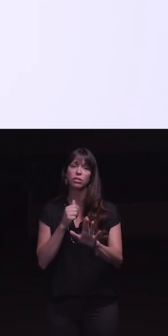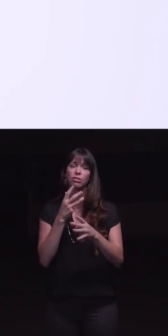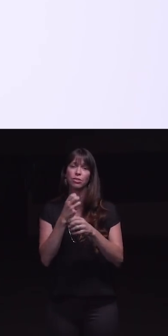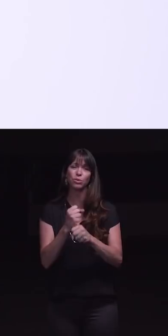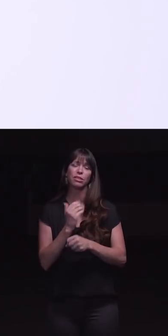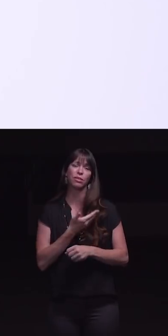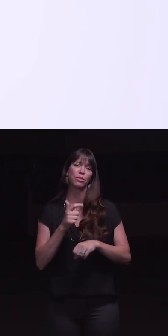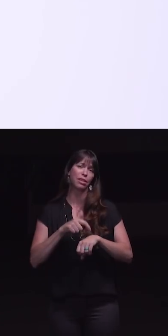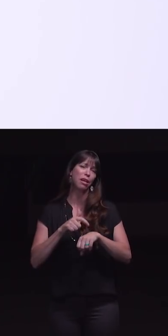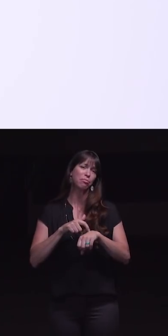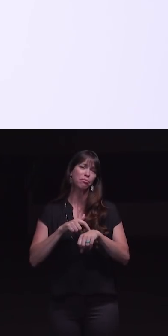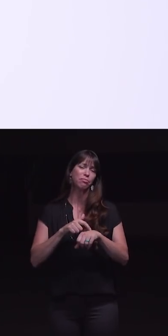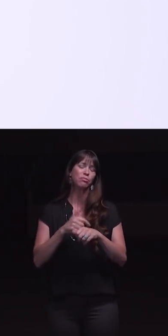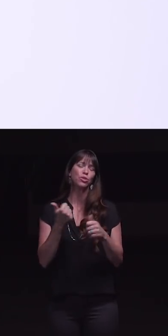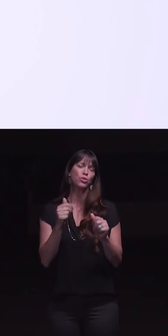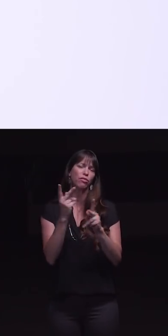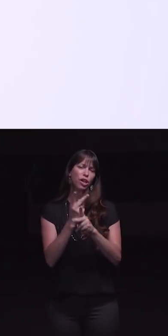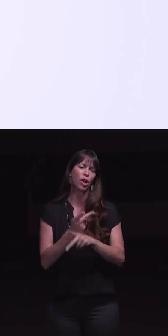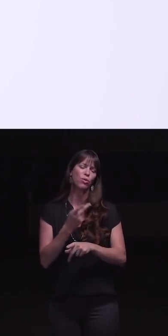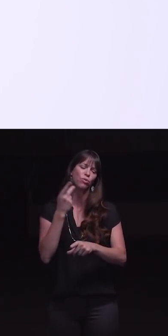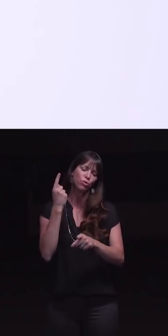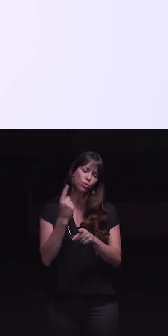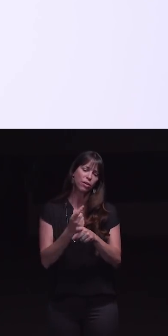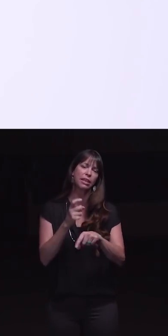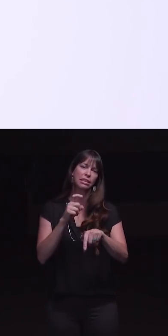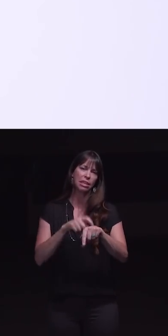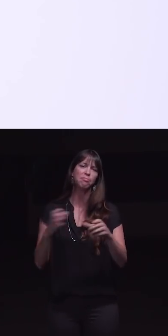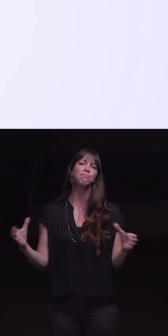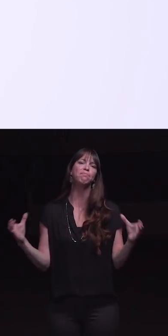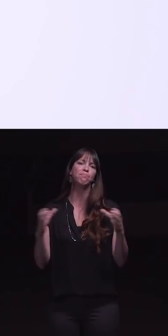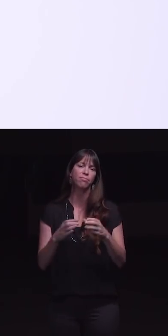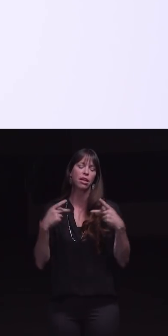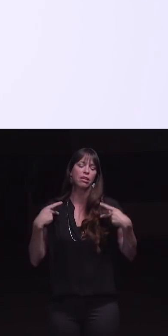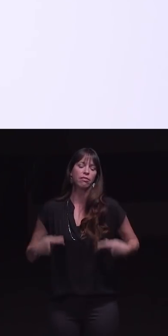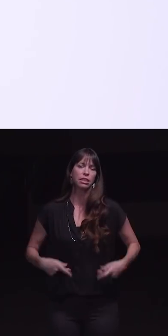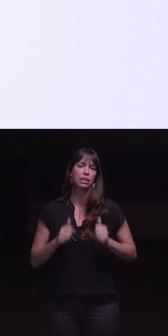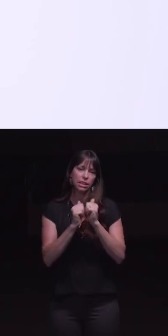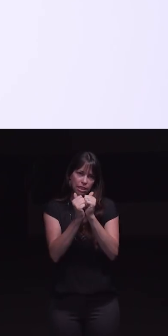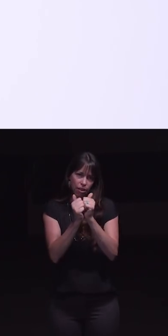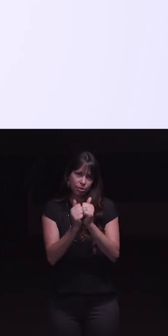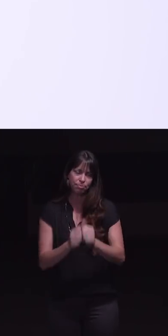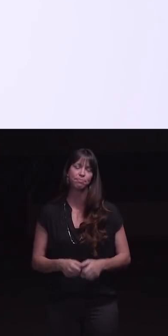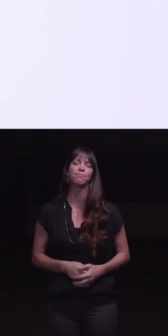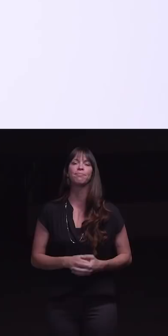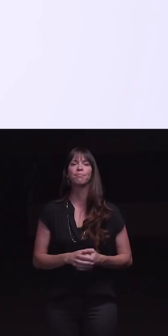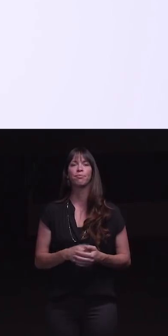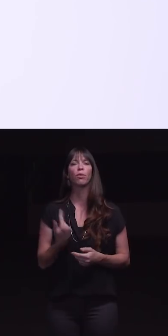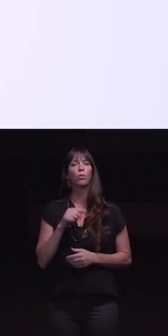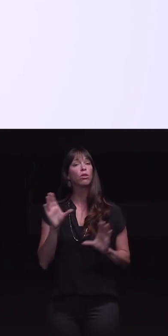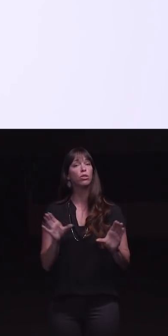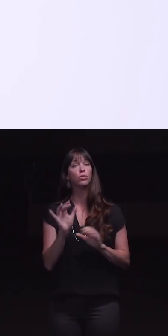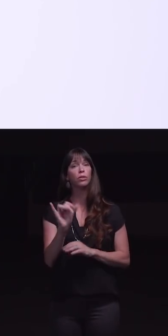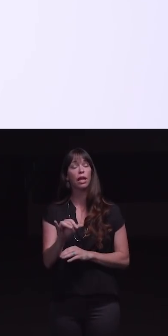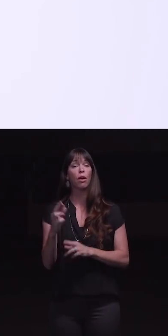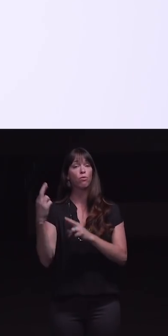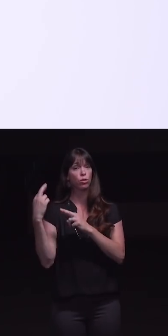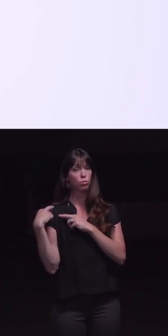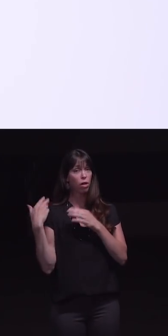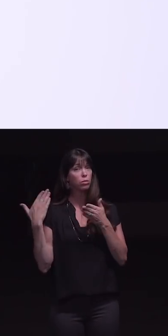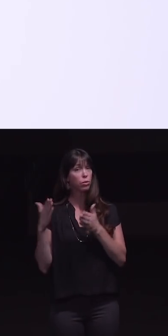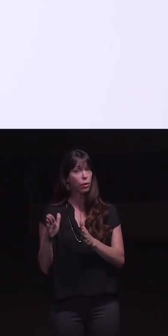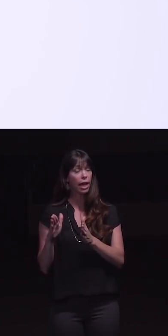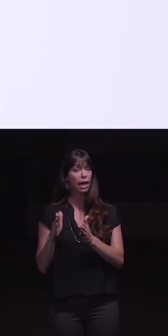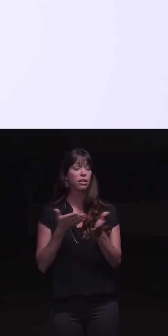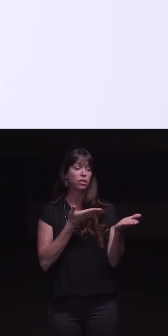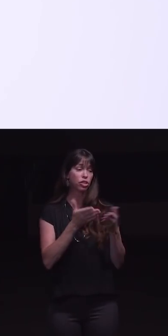trust us as we work on the right timeline to gather back together physically at CCV. We're gonna do that in a responsible way that